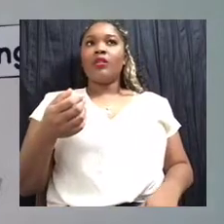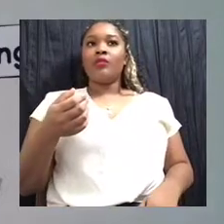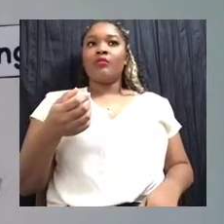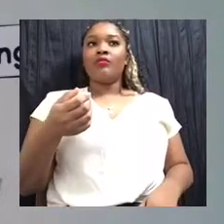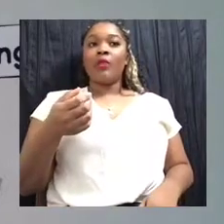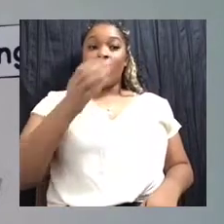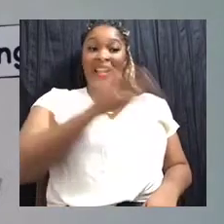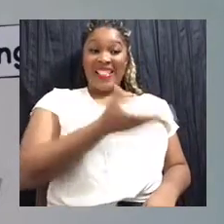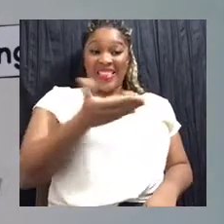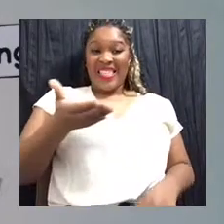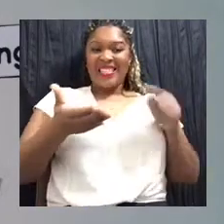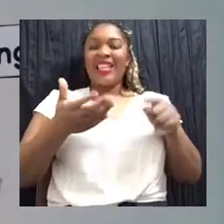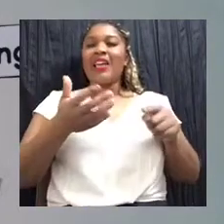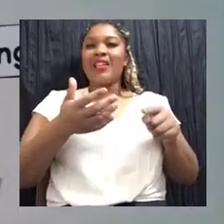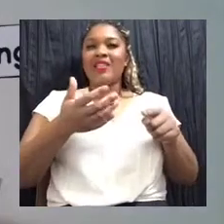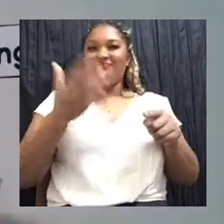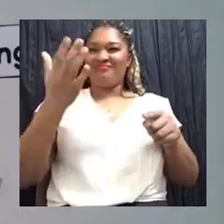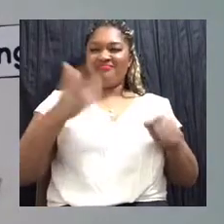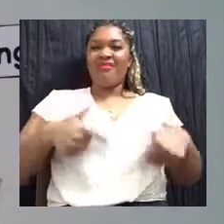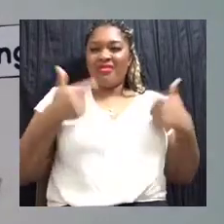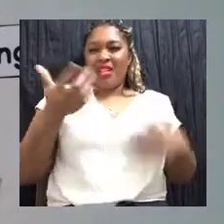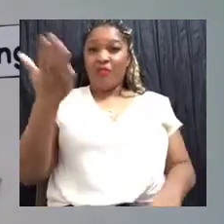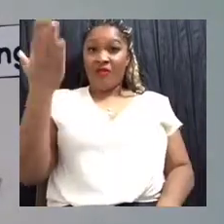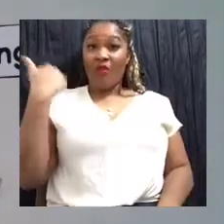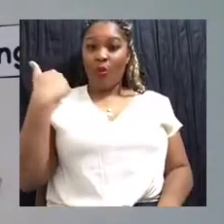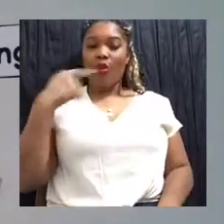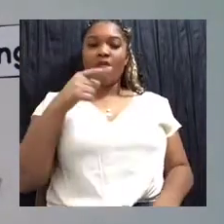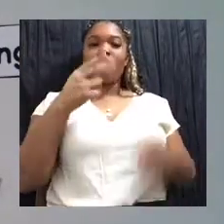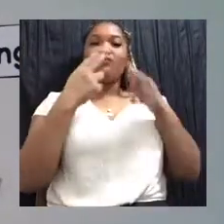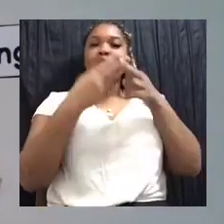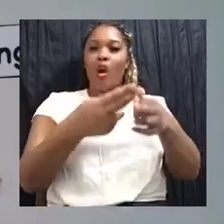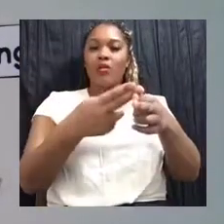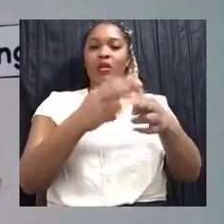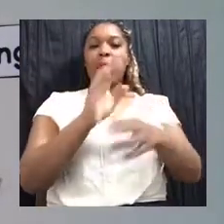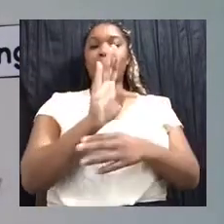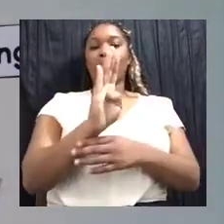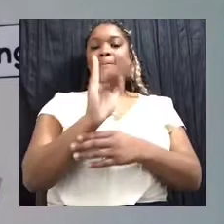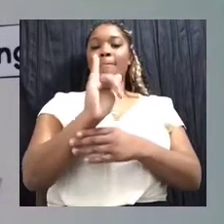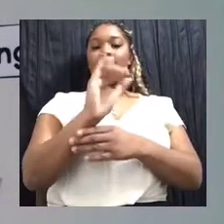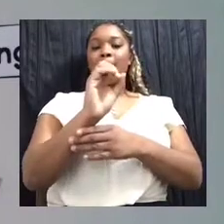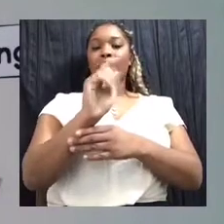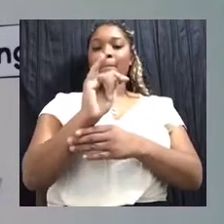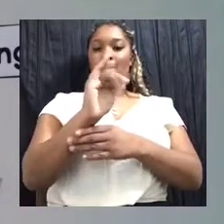or things that were once alive, are called biotic.